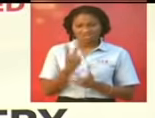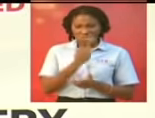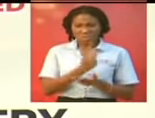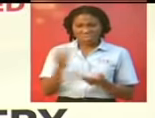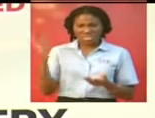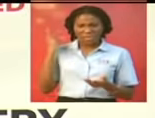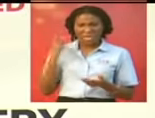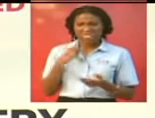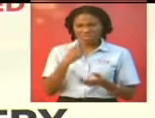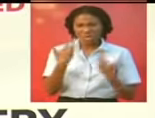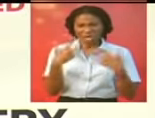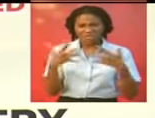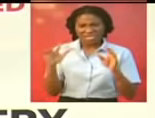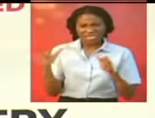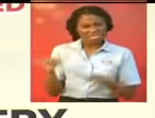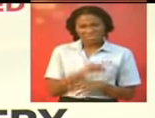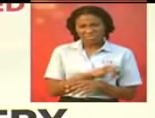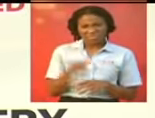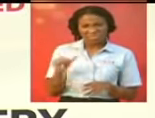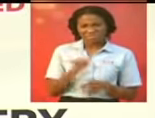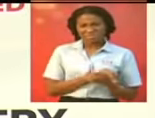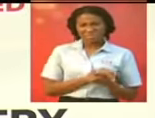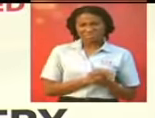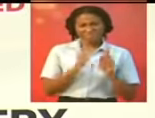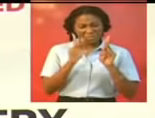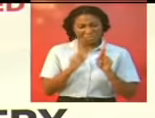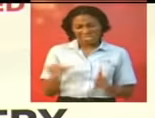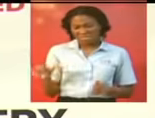Yeah, so more or less same sort of status as far as I'm aware.